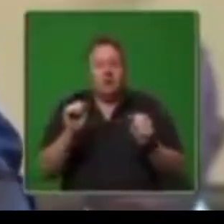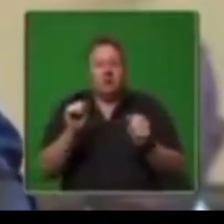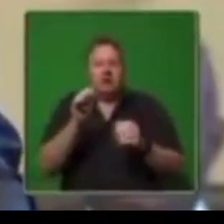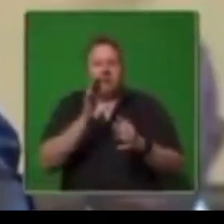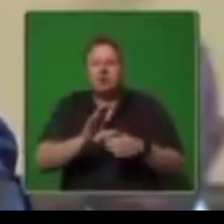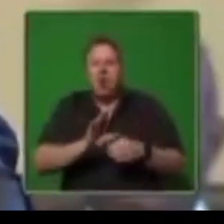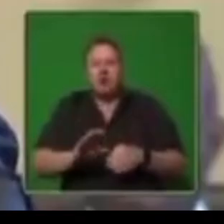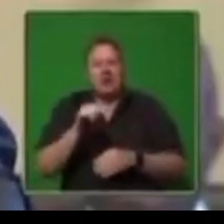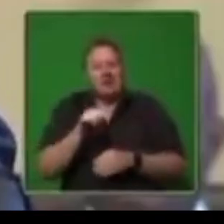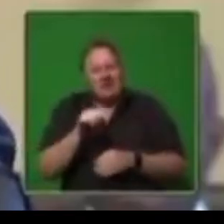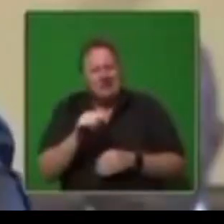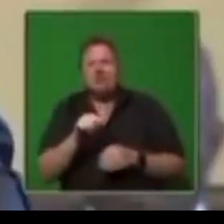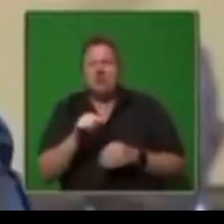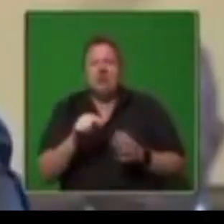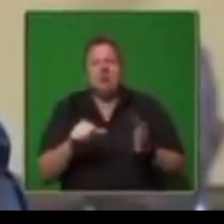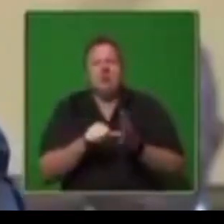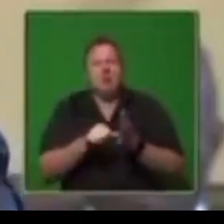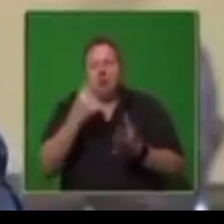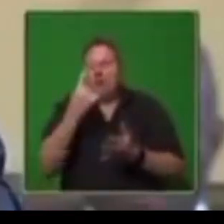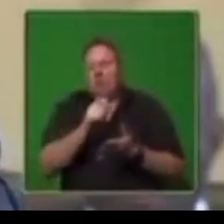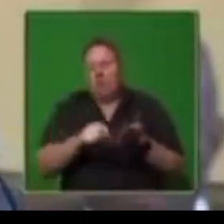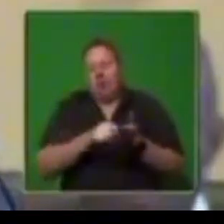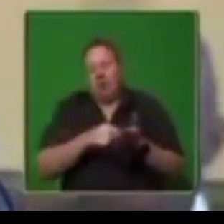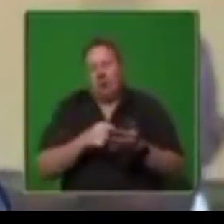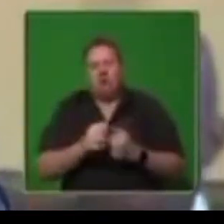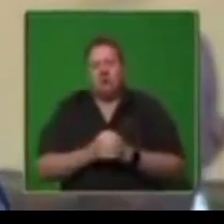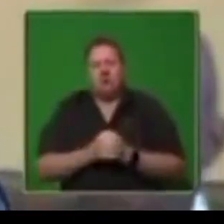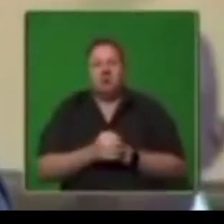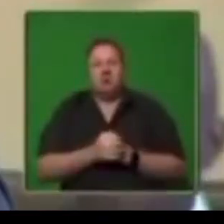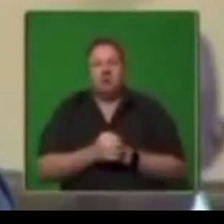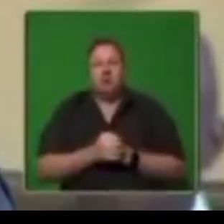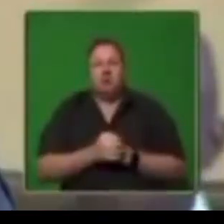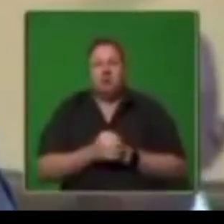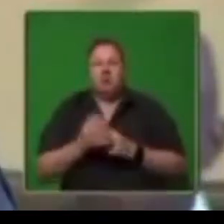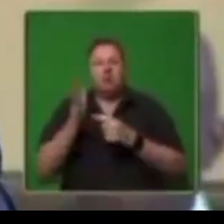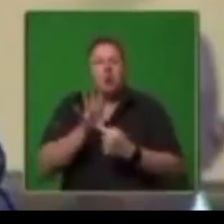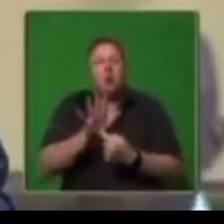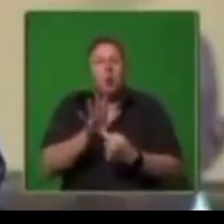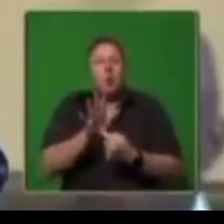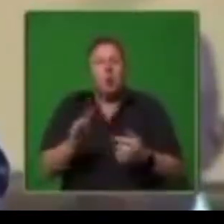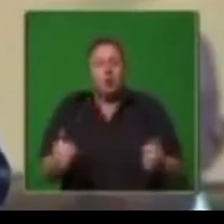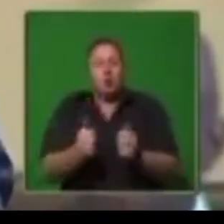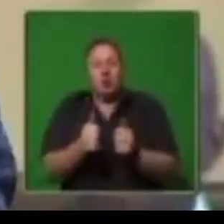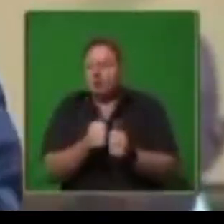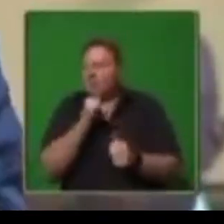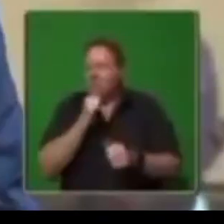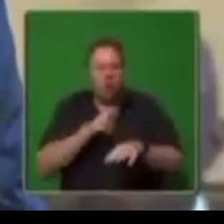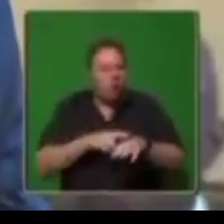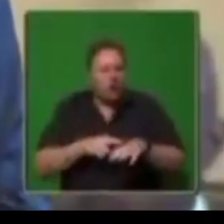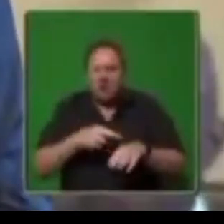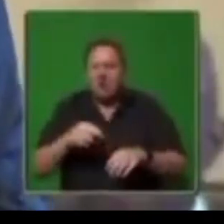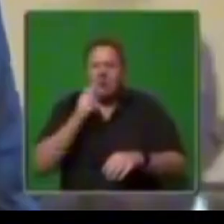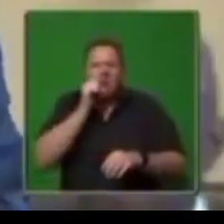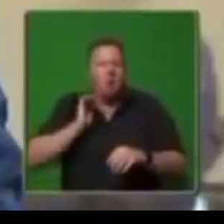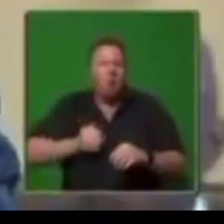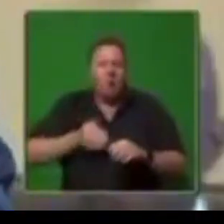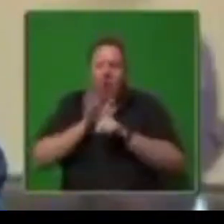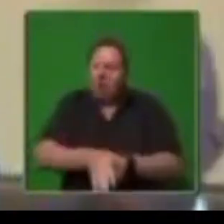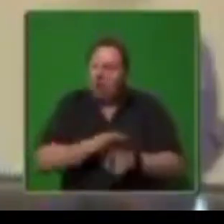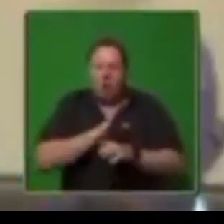of our democratic constitution. It sets out a vision of a united, non-racial,